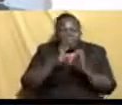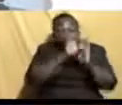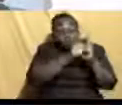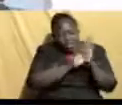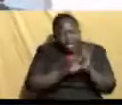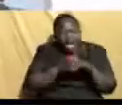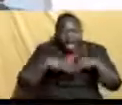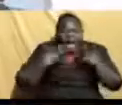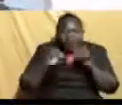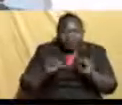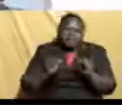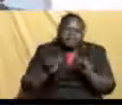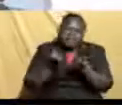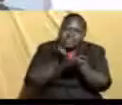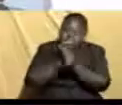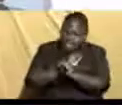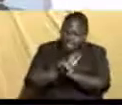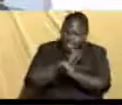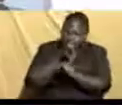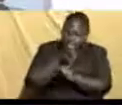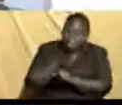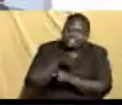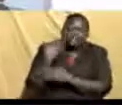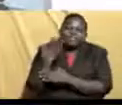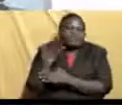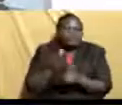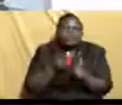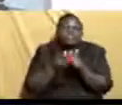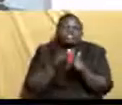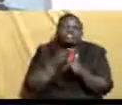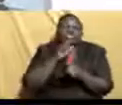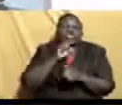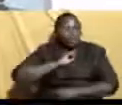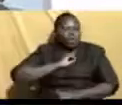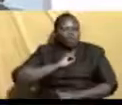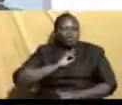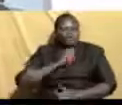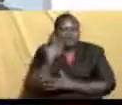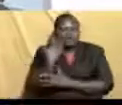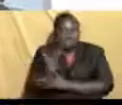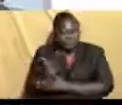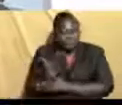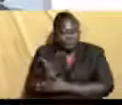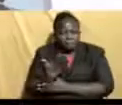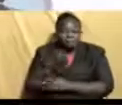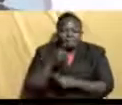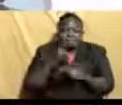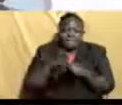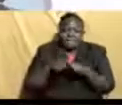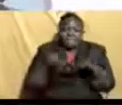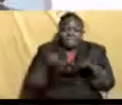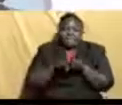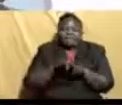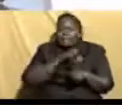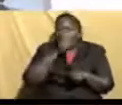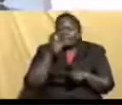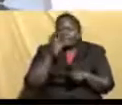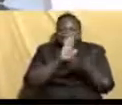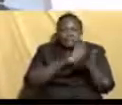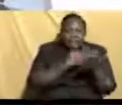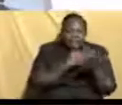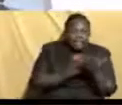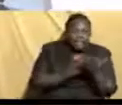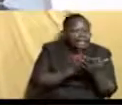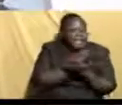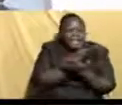to change even that document, which was not its own document. However, like any other implied provision